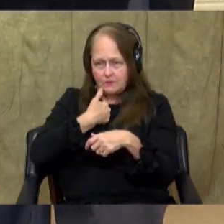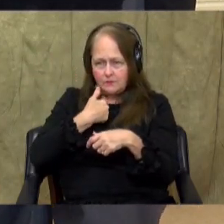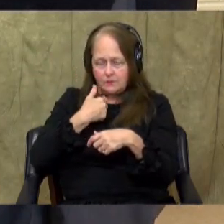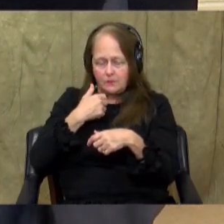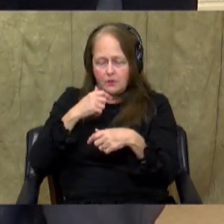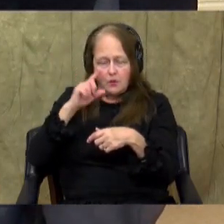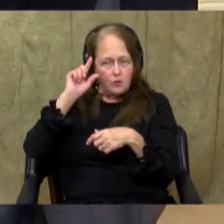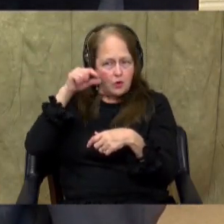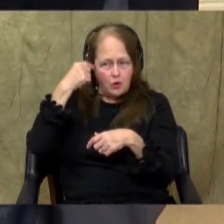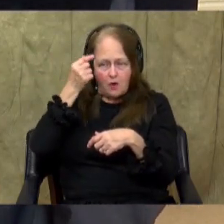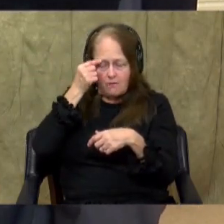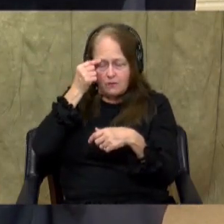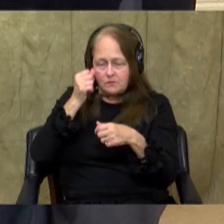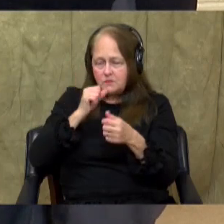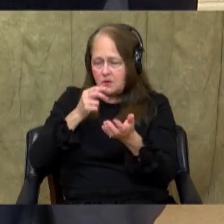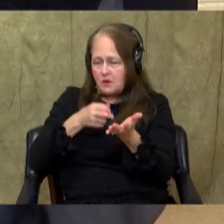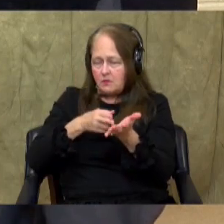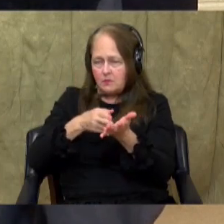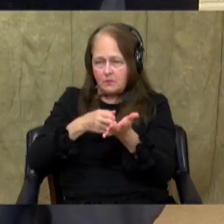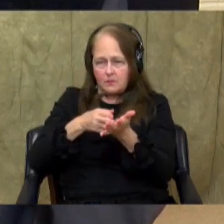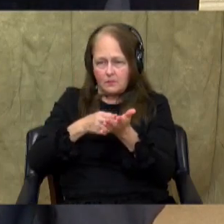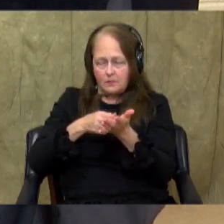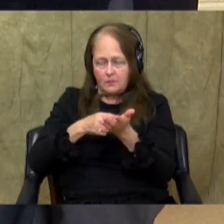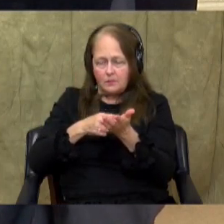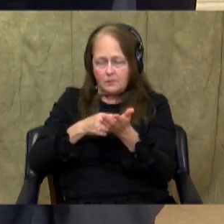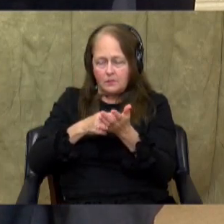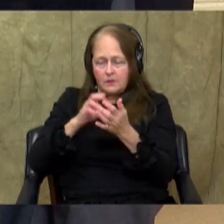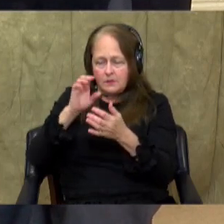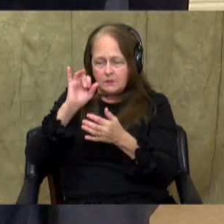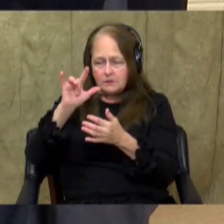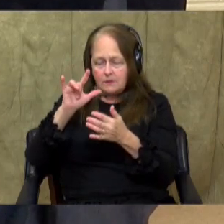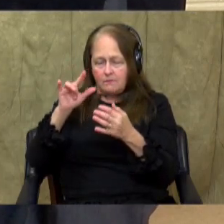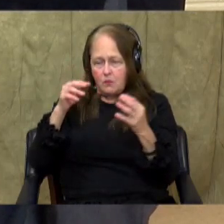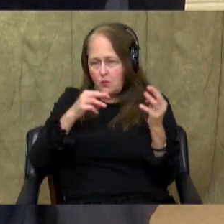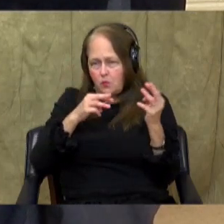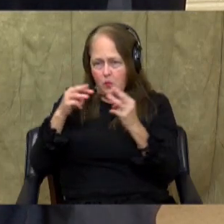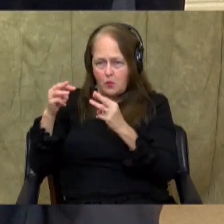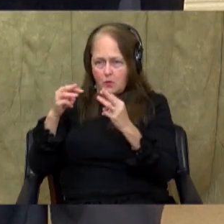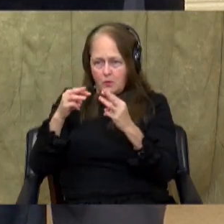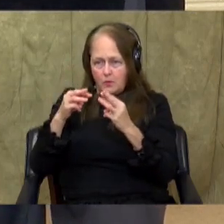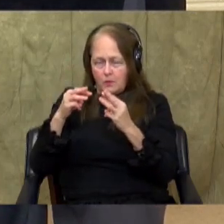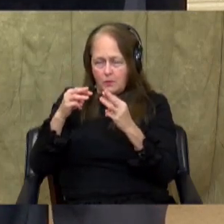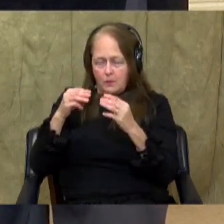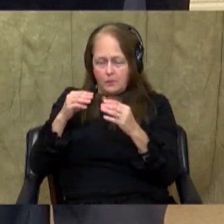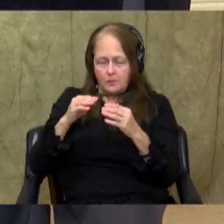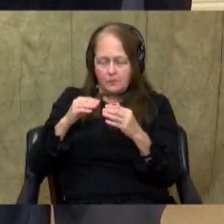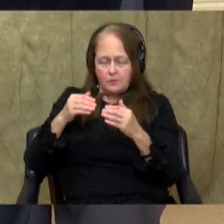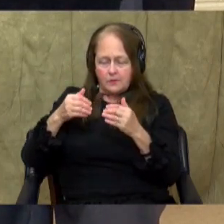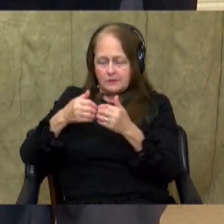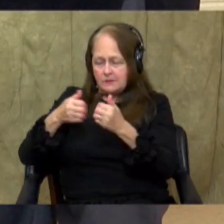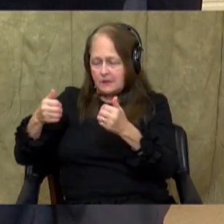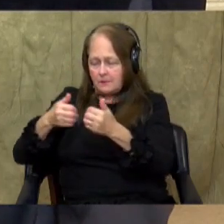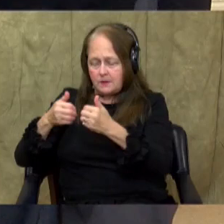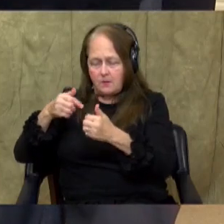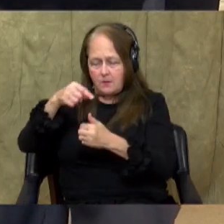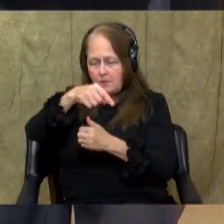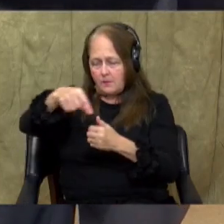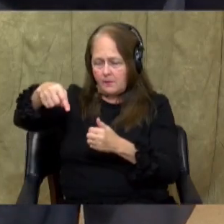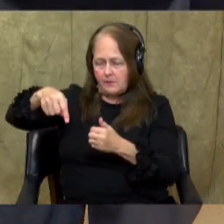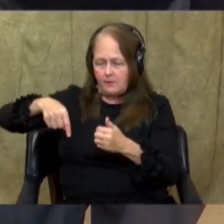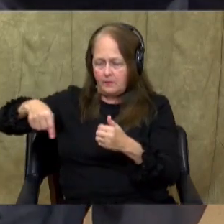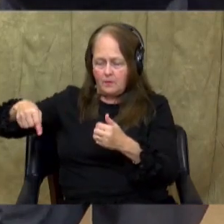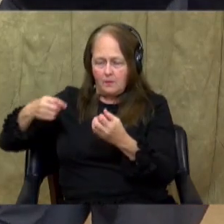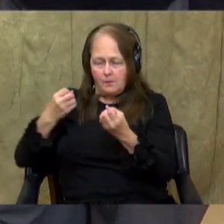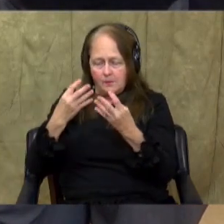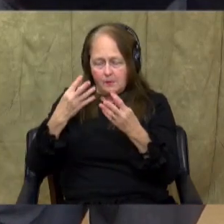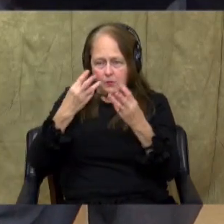corrupt governments, ethnic violence and civil war instability due to borders that European colonists drew. There's a whole